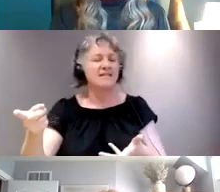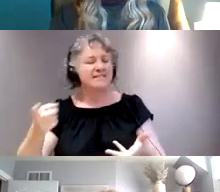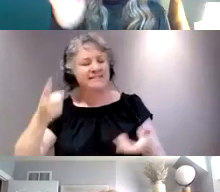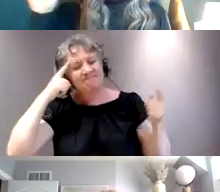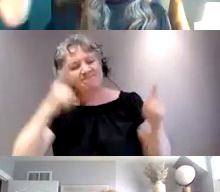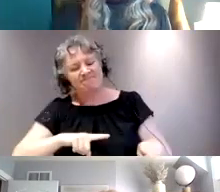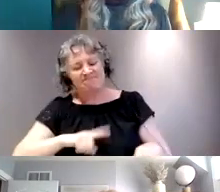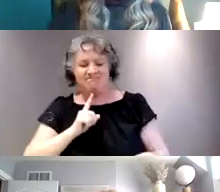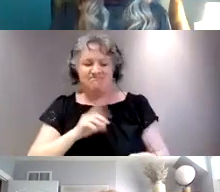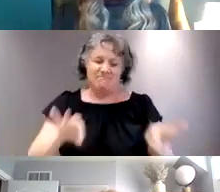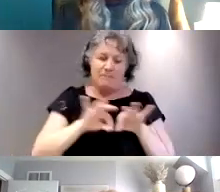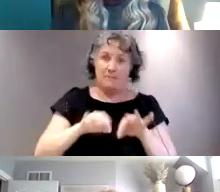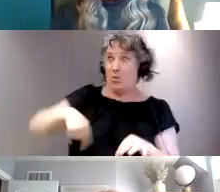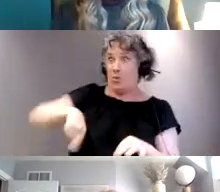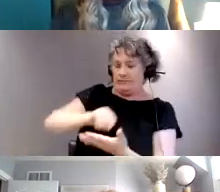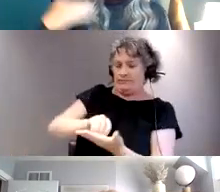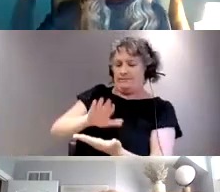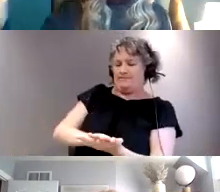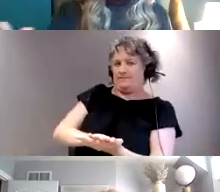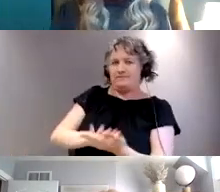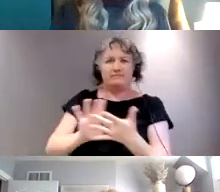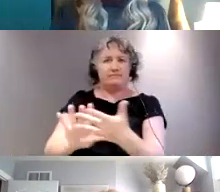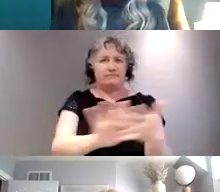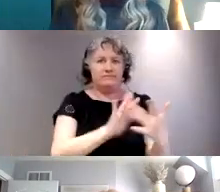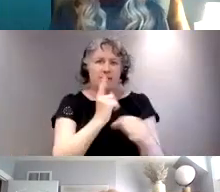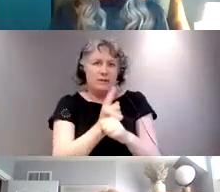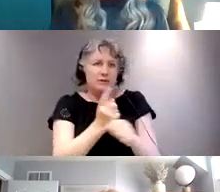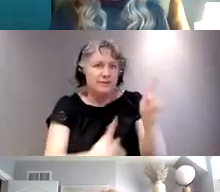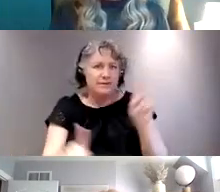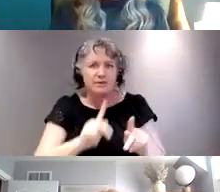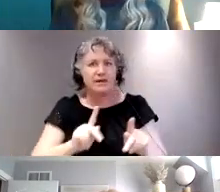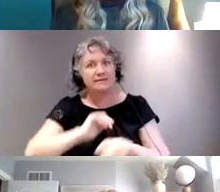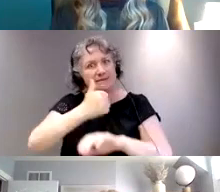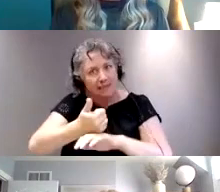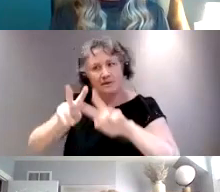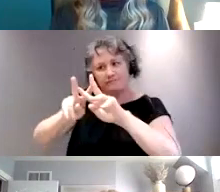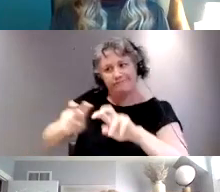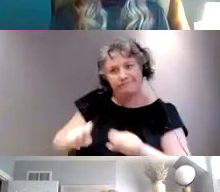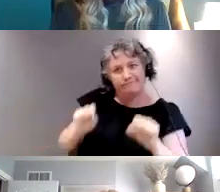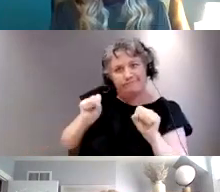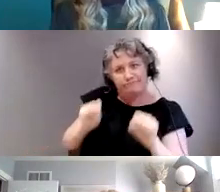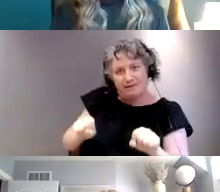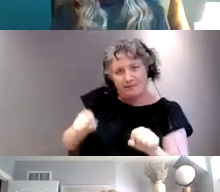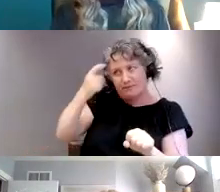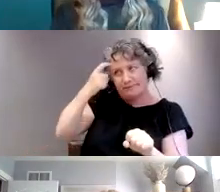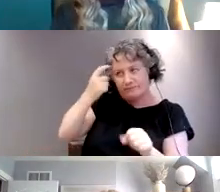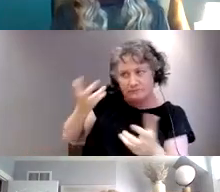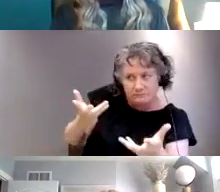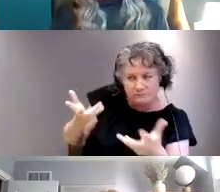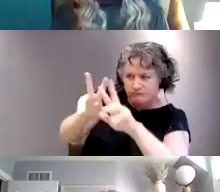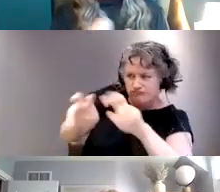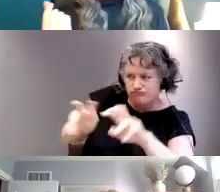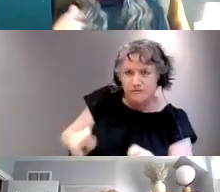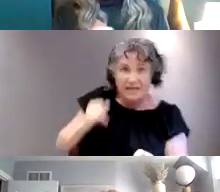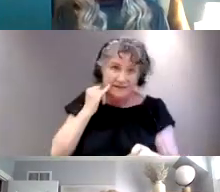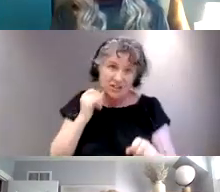document it. And, we reach out to the proper people and line up capacity assessments when they should happen, if they could happen, and they get done, privately